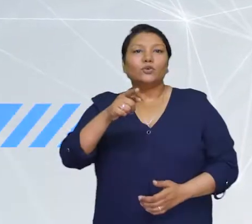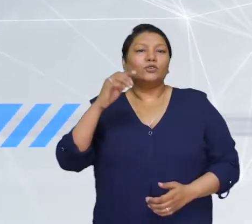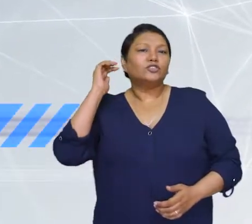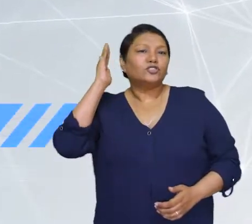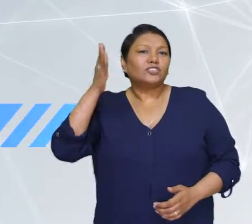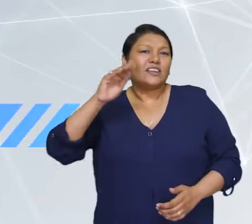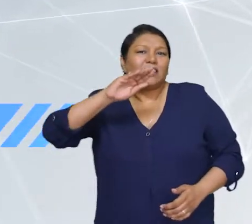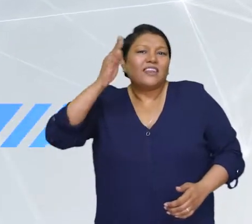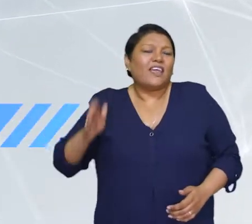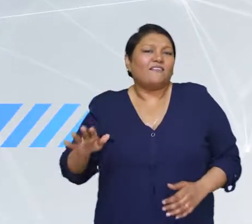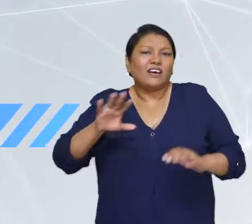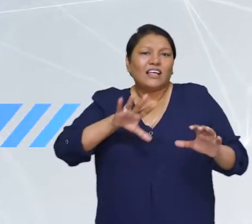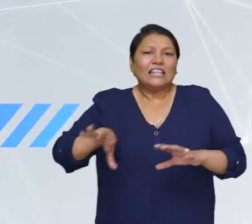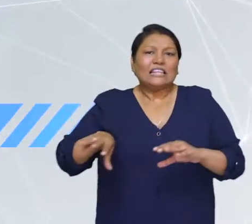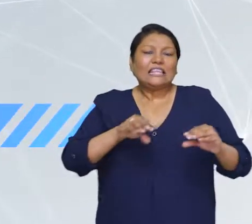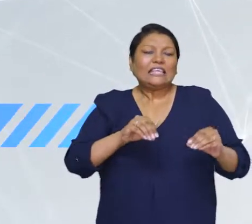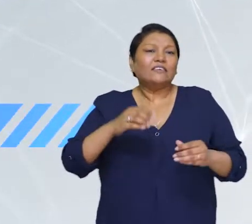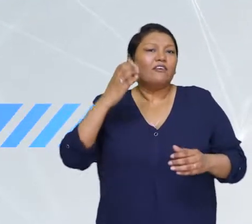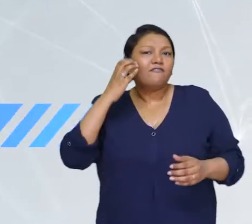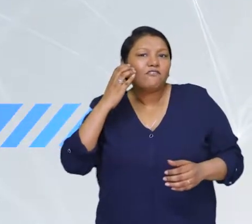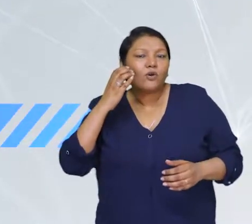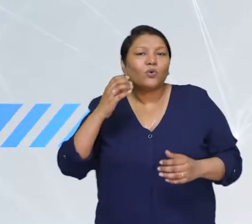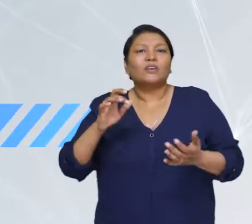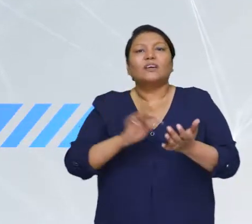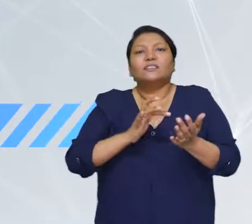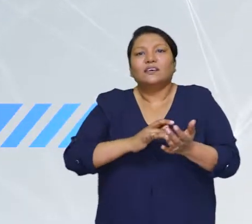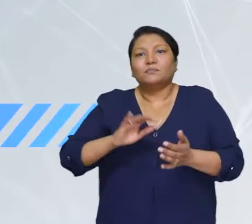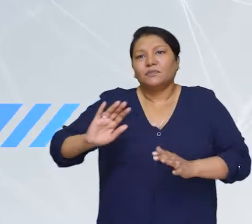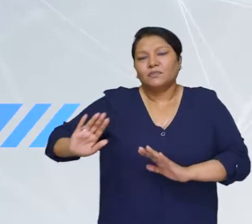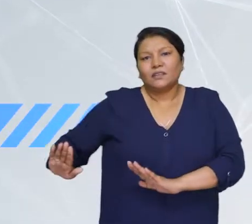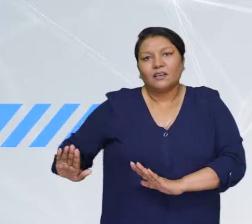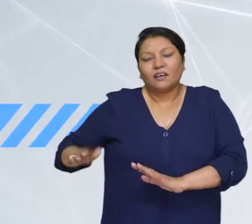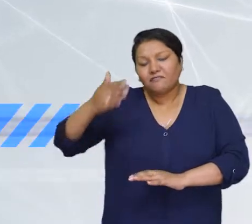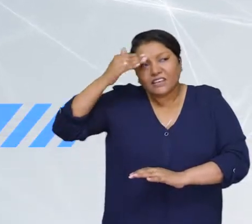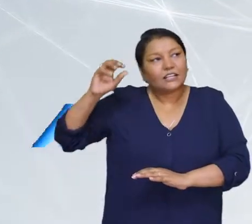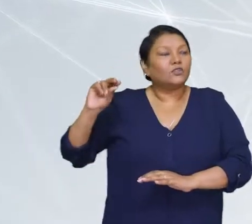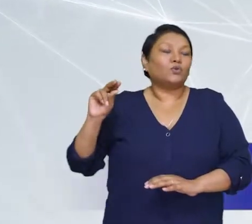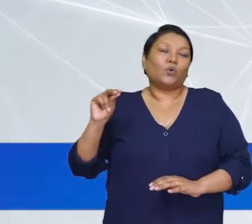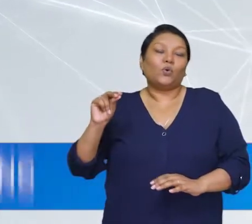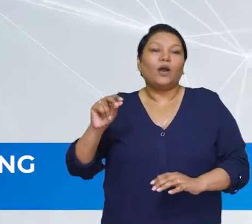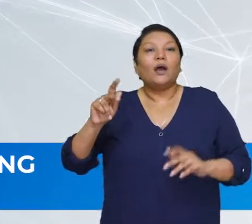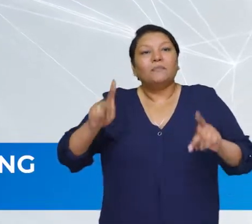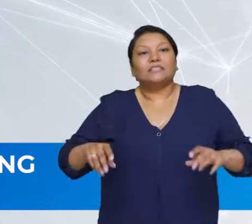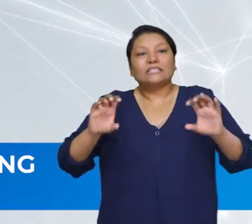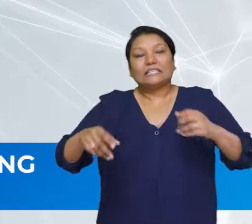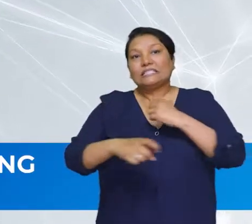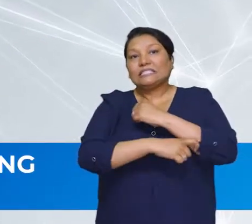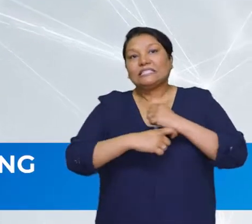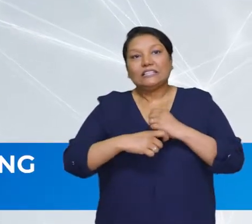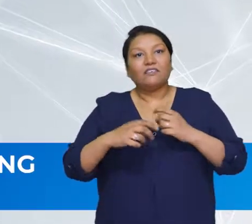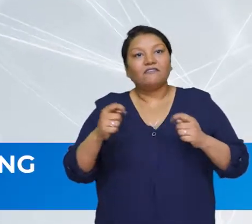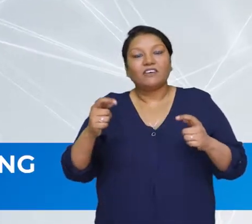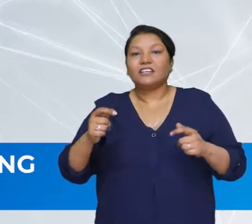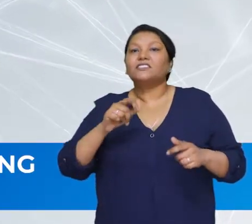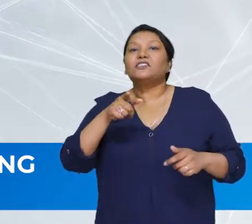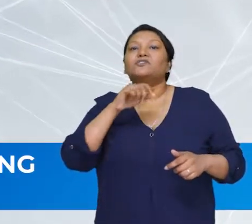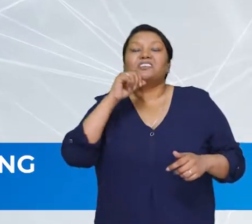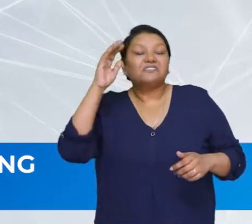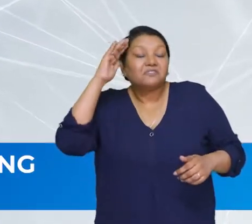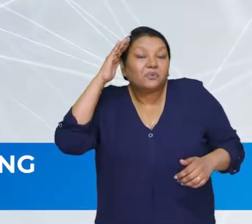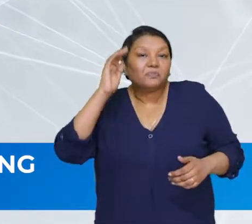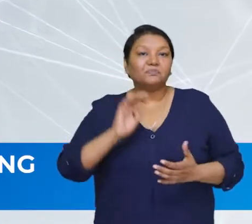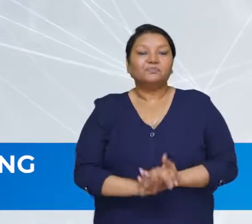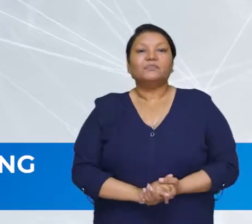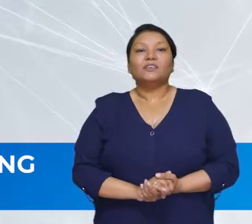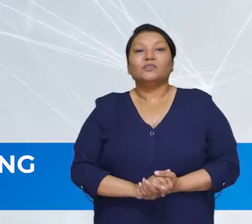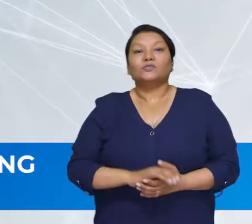You should never leave your device in a public or open space unattended. It only takes a few seconds for someone to quickly snatch a device, and you probably won't even